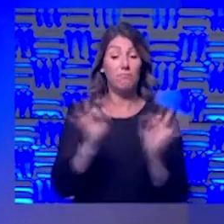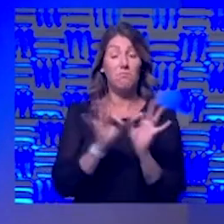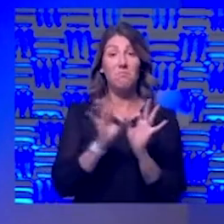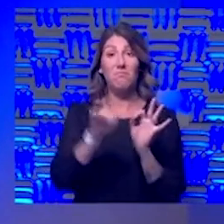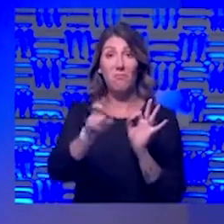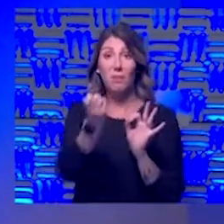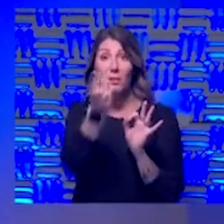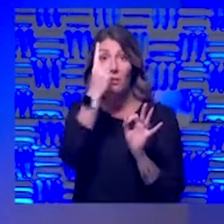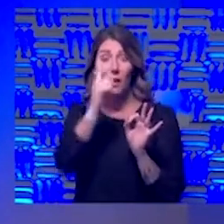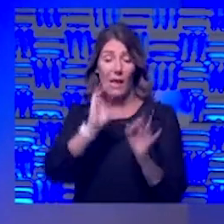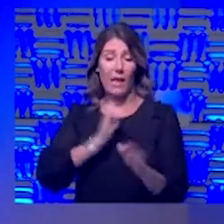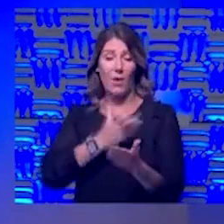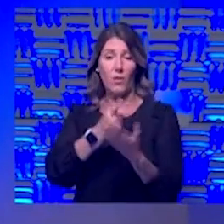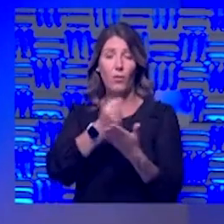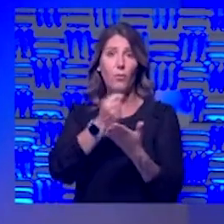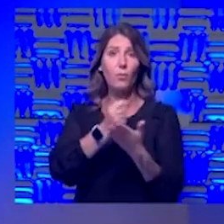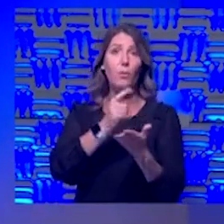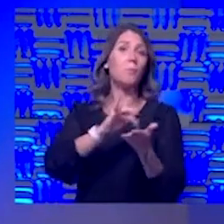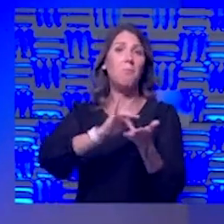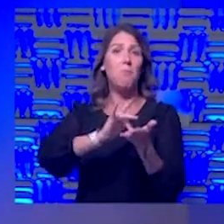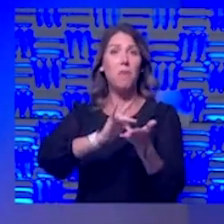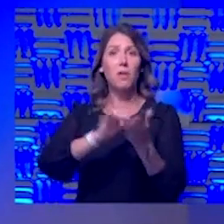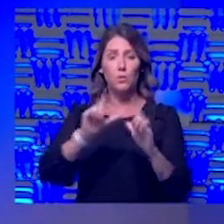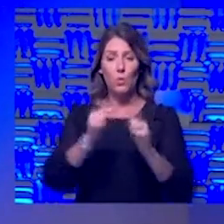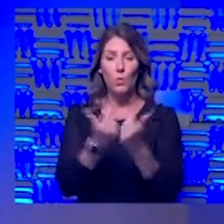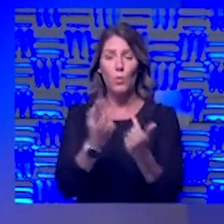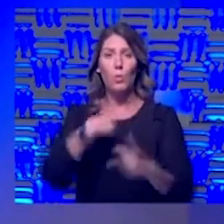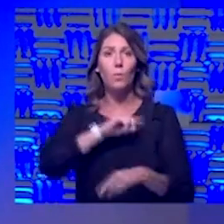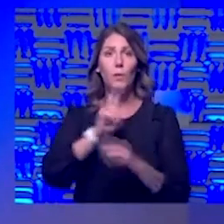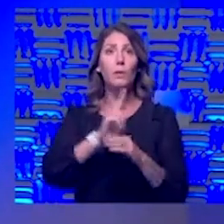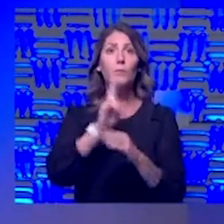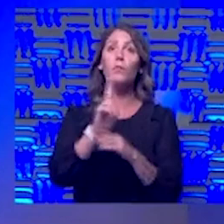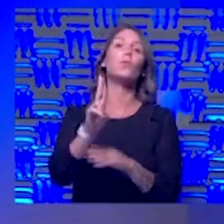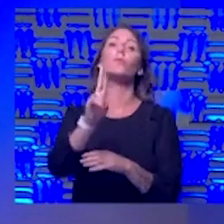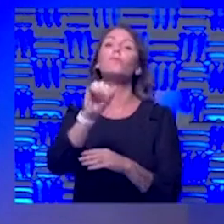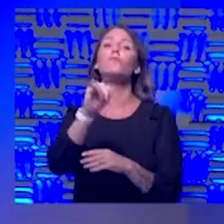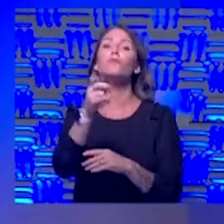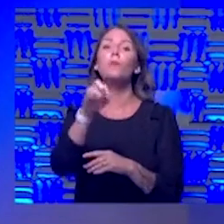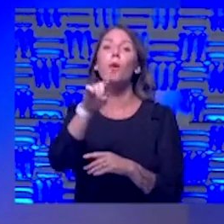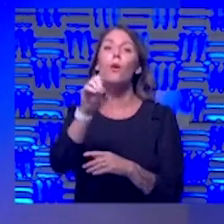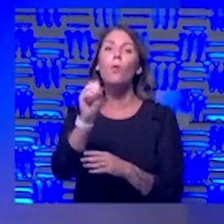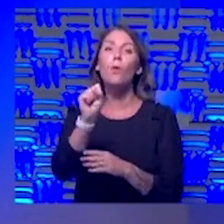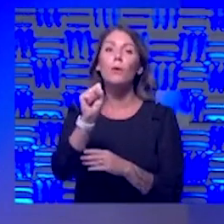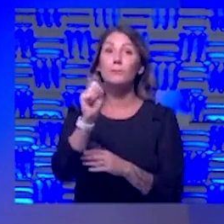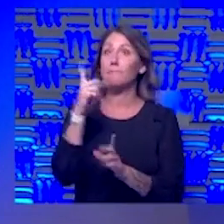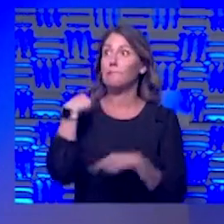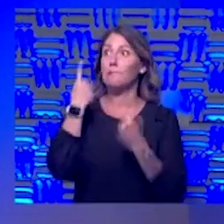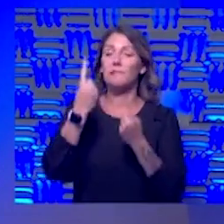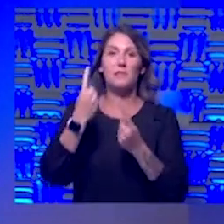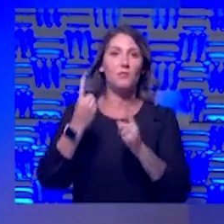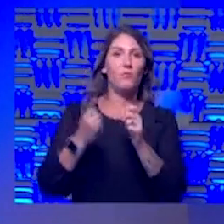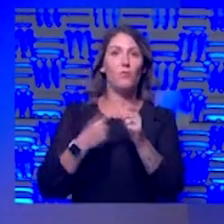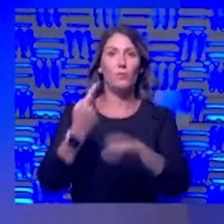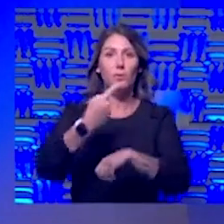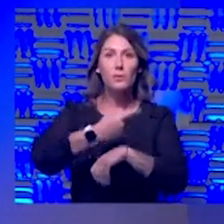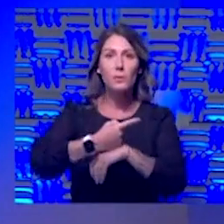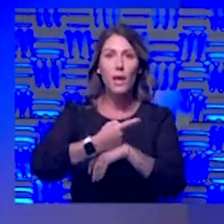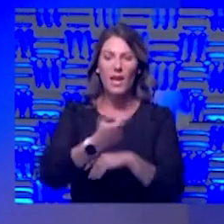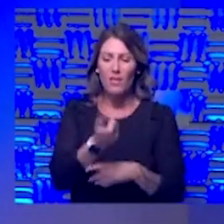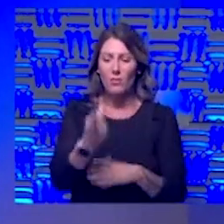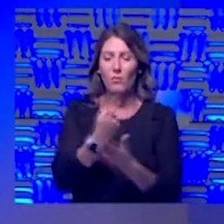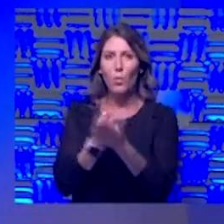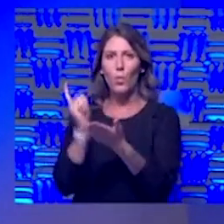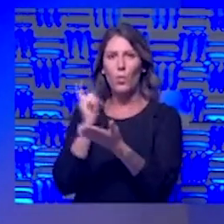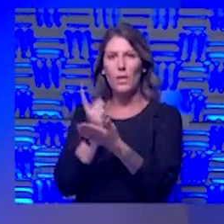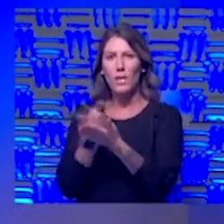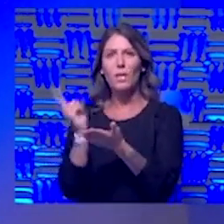our therapeutics group, we've had steroids on our treatment algorithm since day one. And just even a couple weeks ago, I